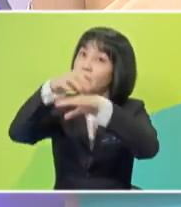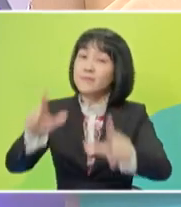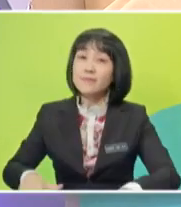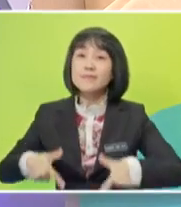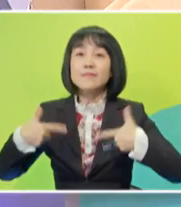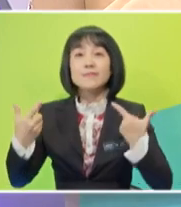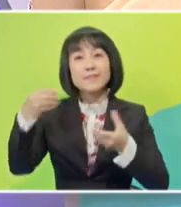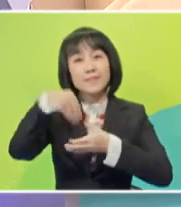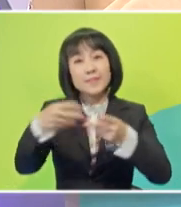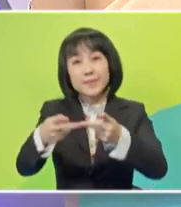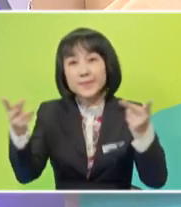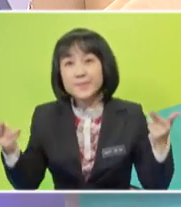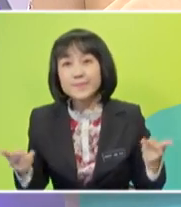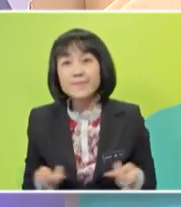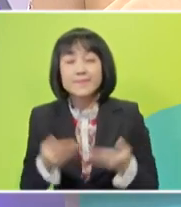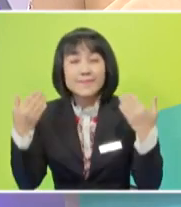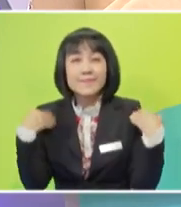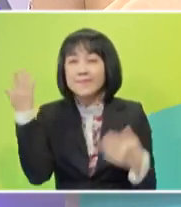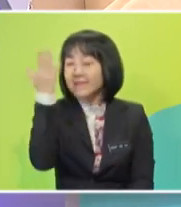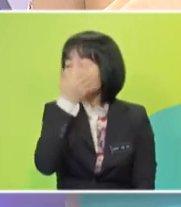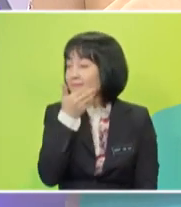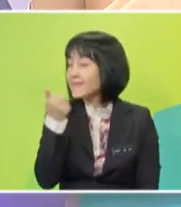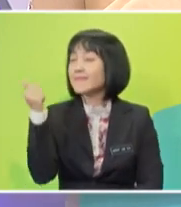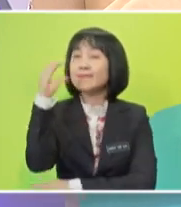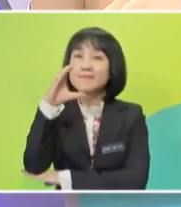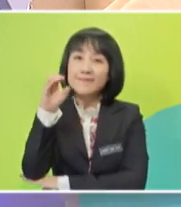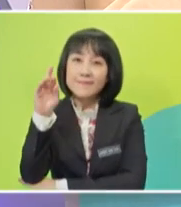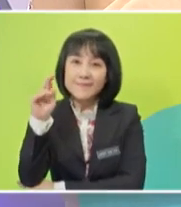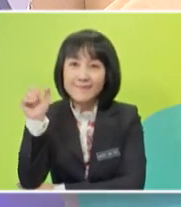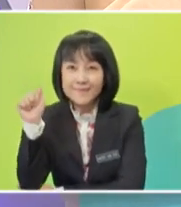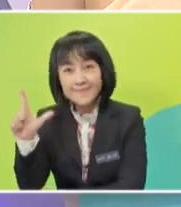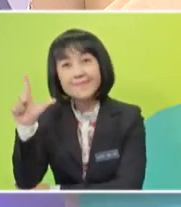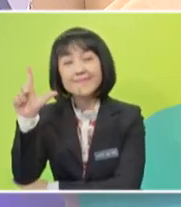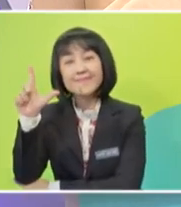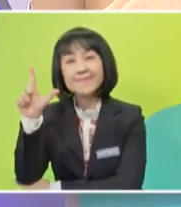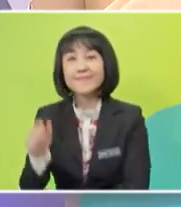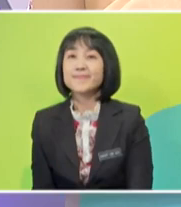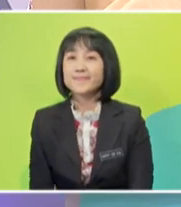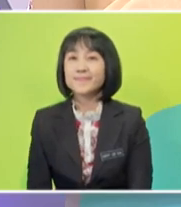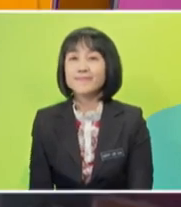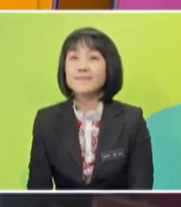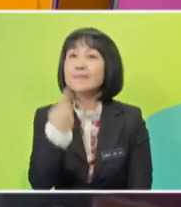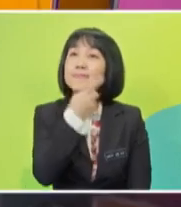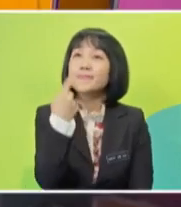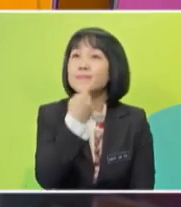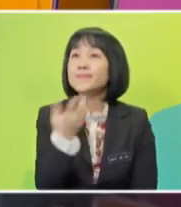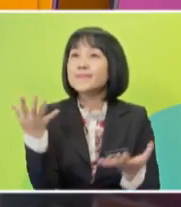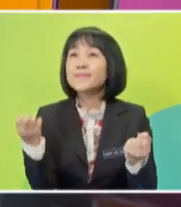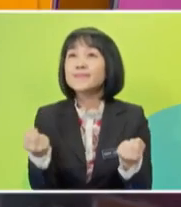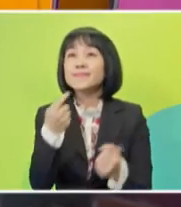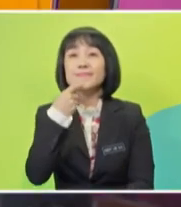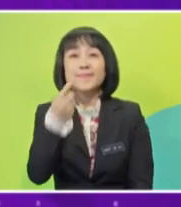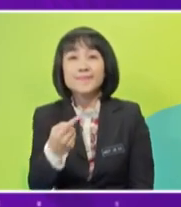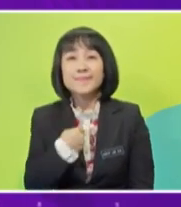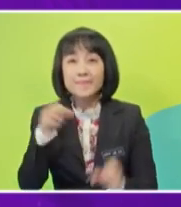live in a place where there are beautiful corals. Okay, anyone who would like to tell me,